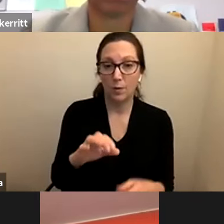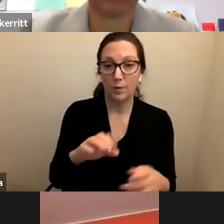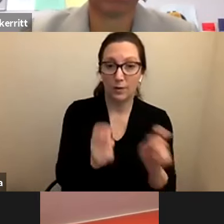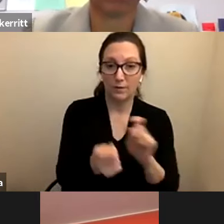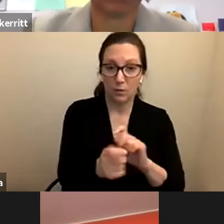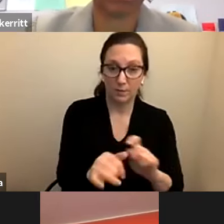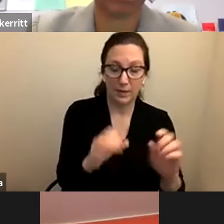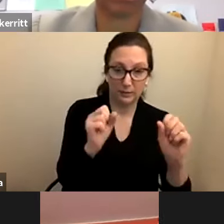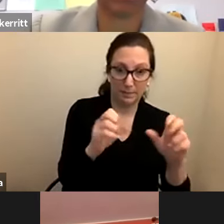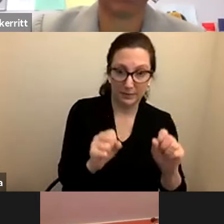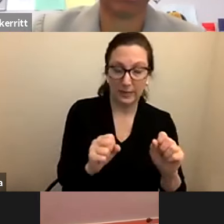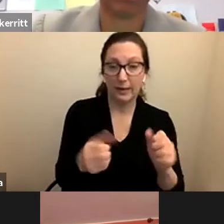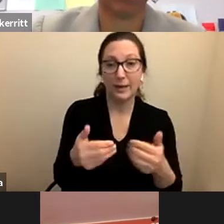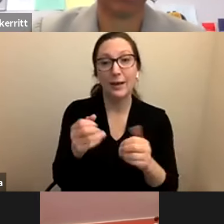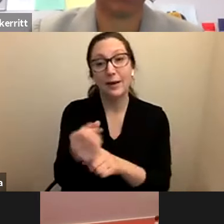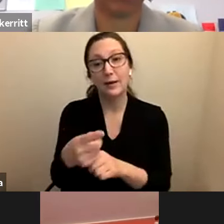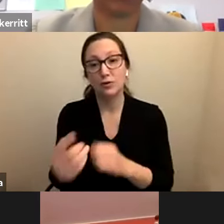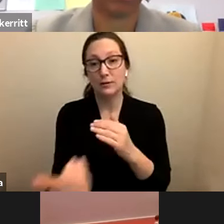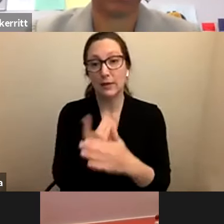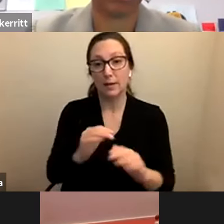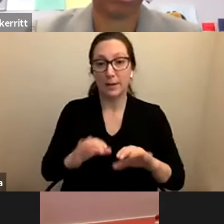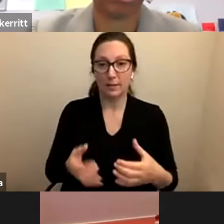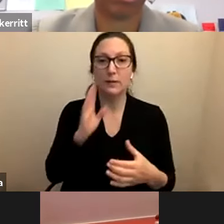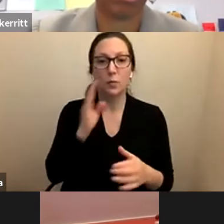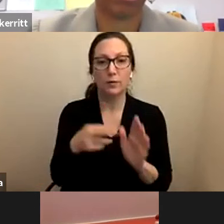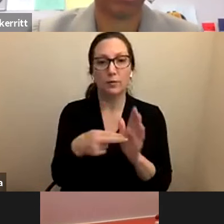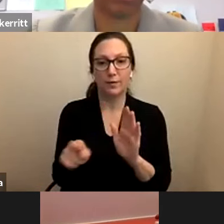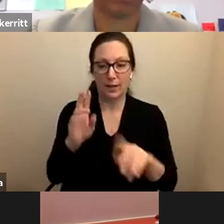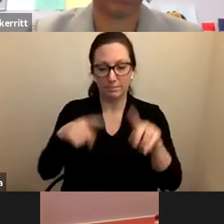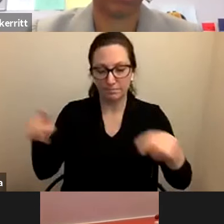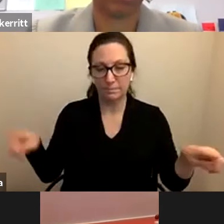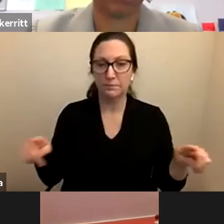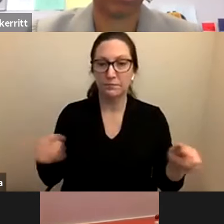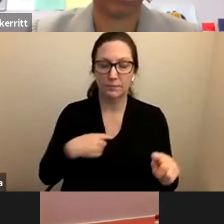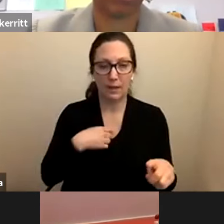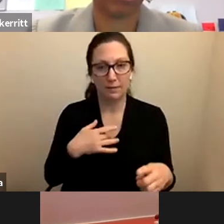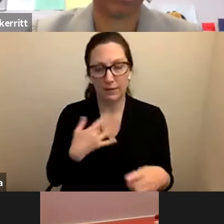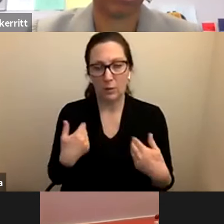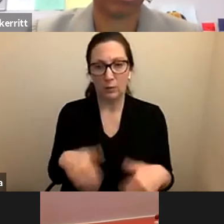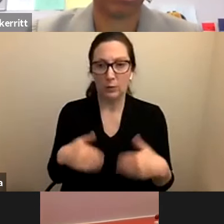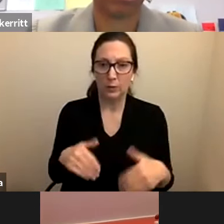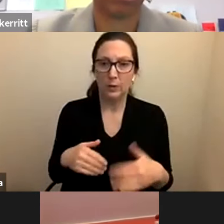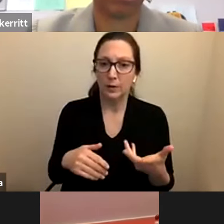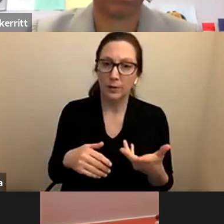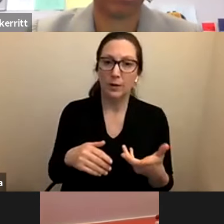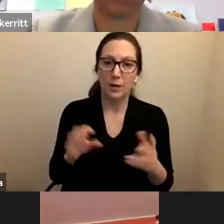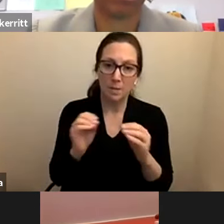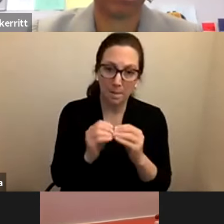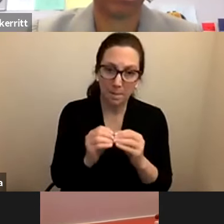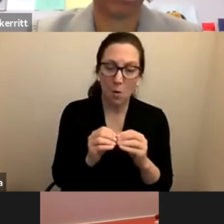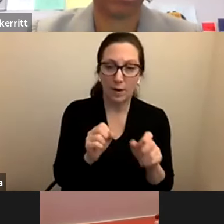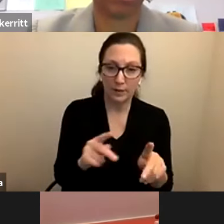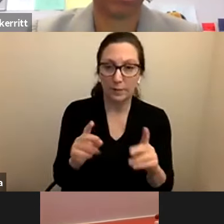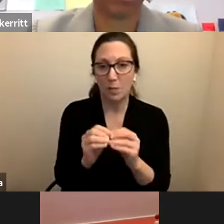next year's incoming class will be a better reflection of the city of Boston. I'm heartened by the opportunities and access given to students typically left out of